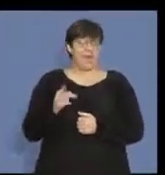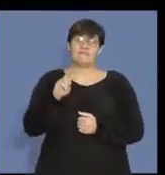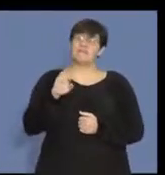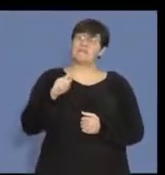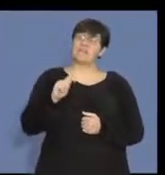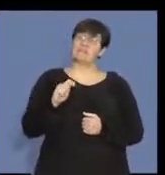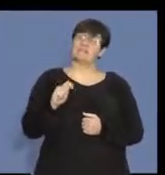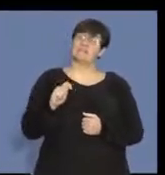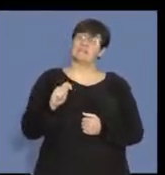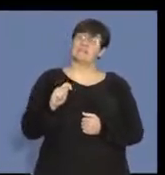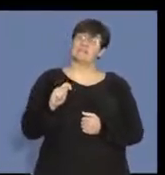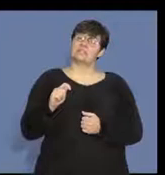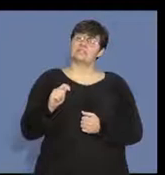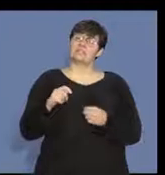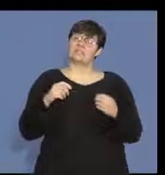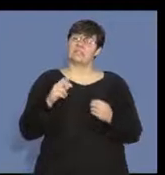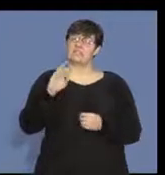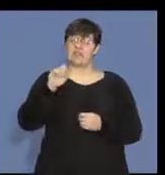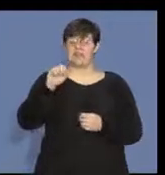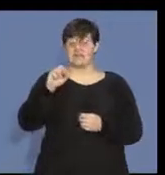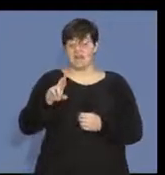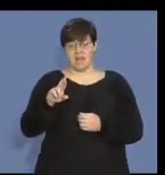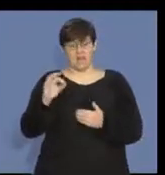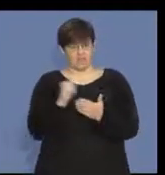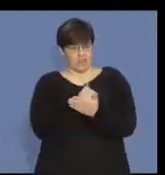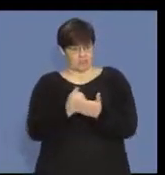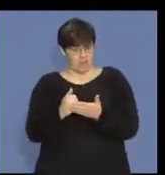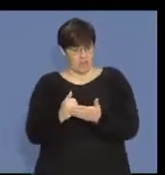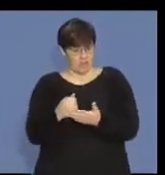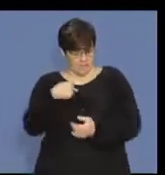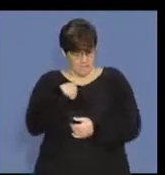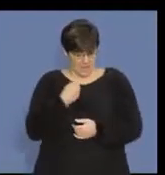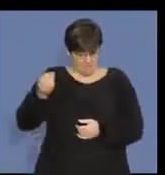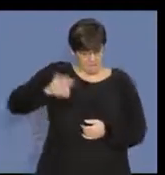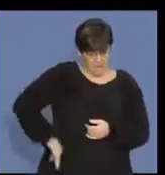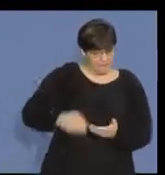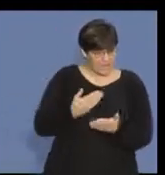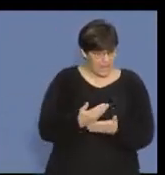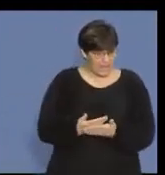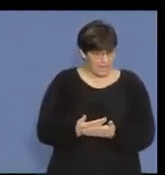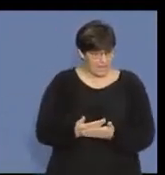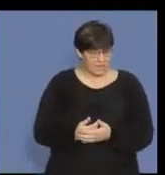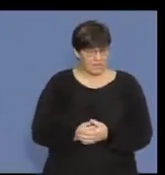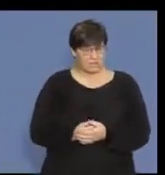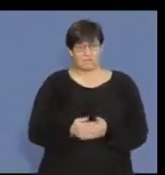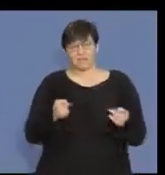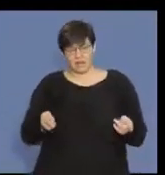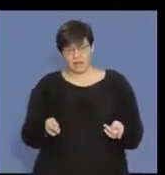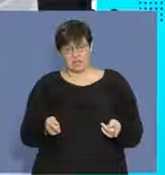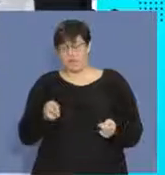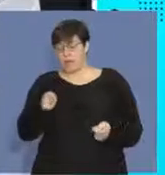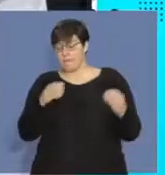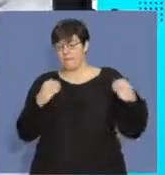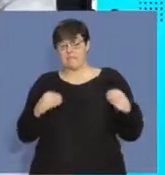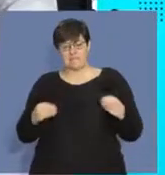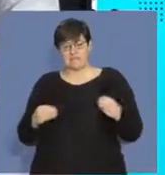registered as a VAT vendor. Right, so another question now. The question now is, if this business, which